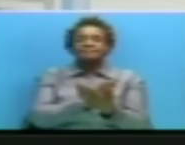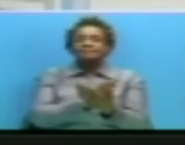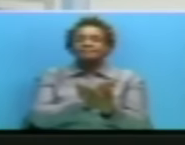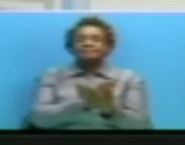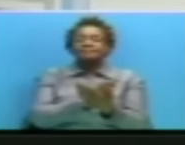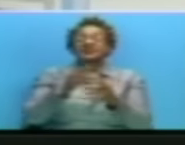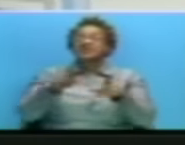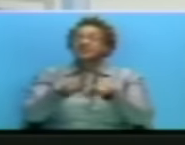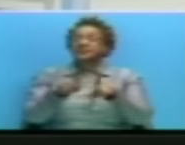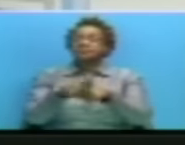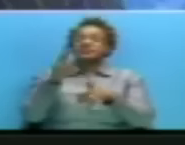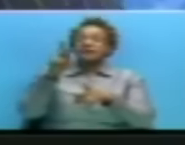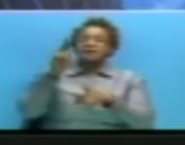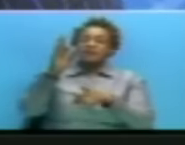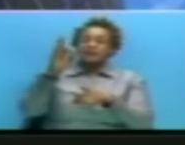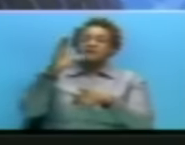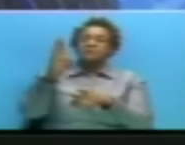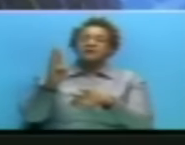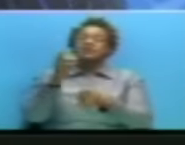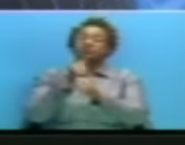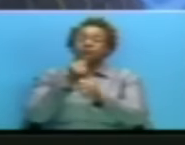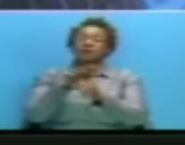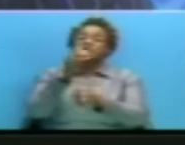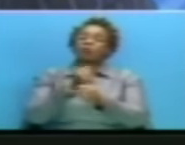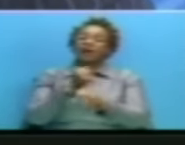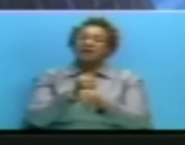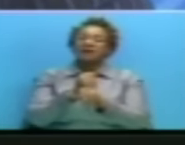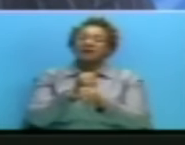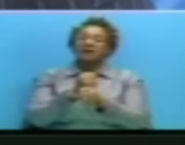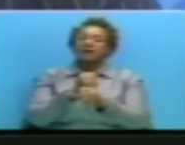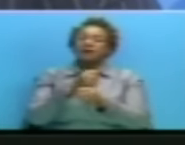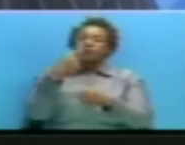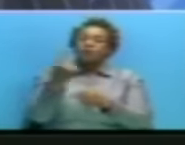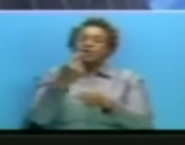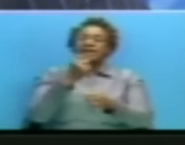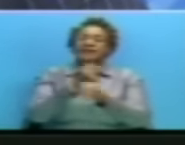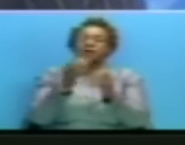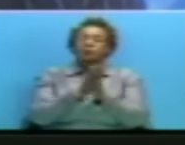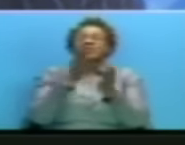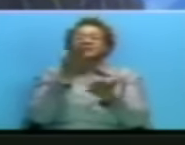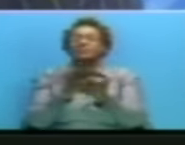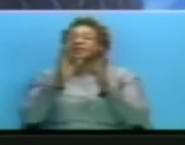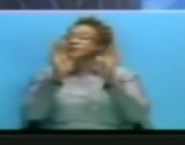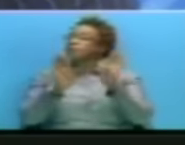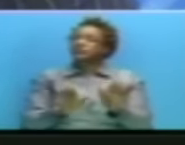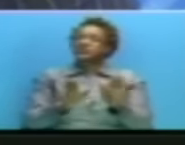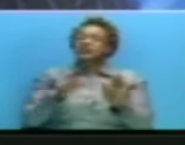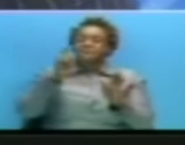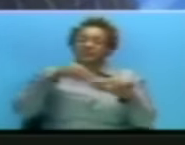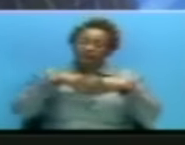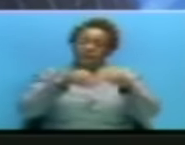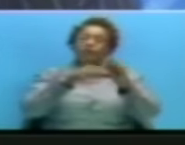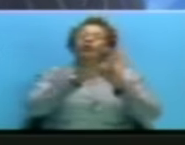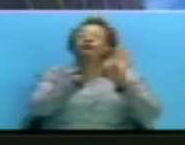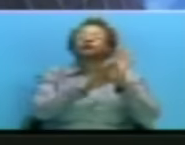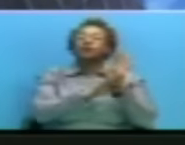In fact, even when the KFCB is undertaking its mandate, even when it's dealing with something legitimately, it should follow the constitution, which says